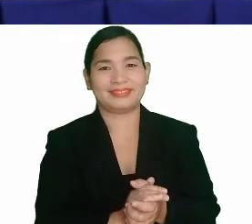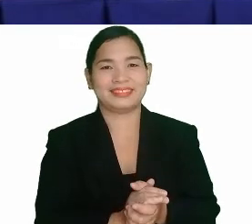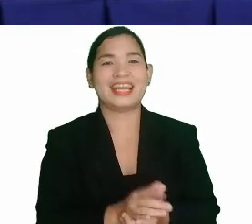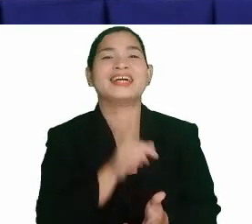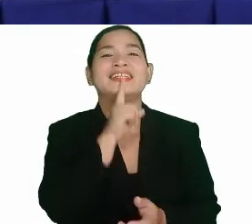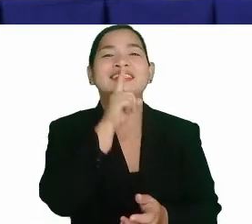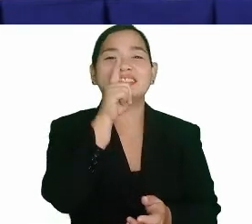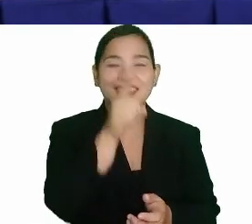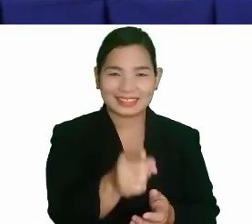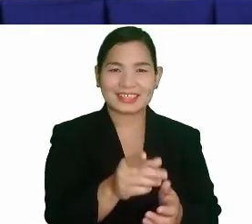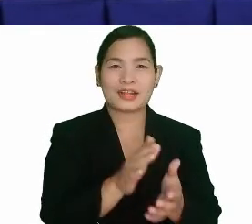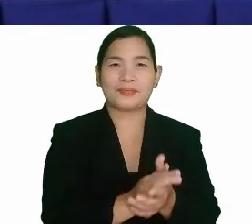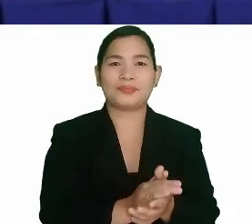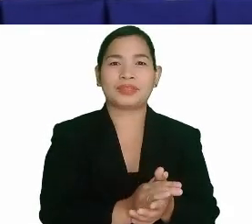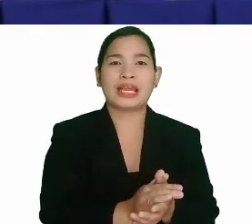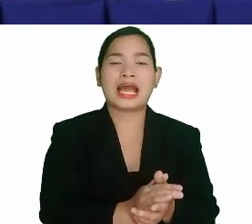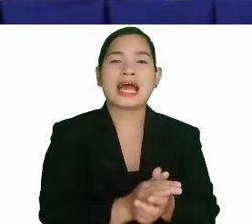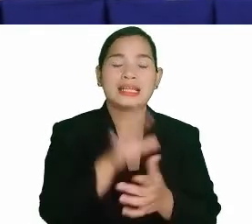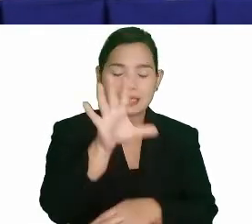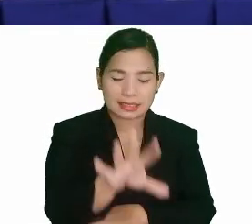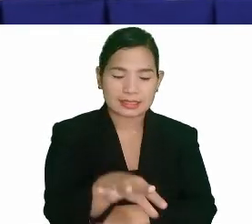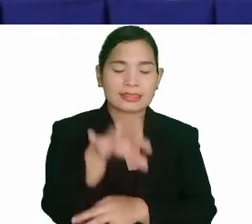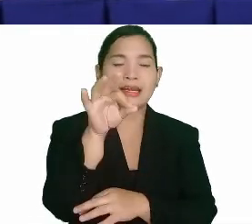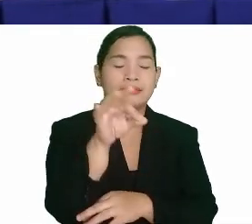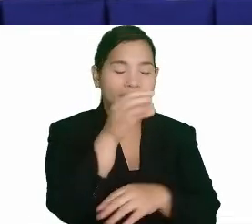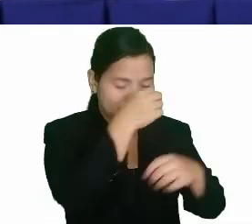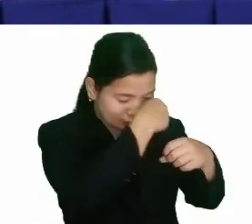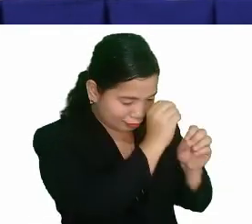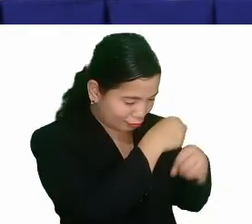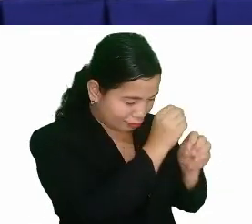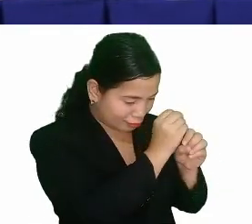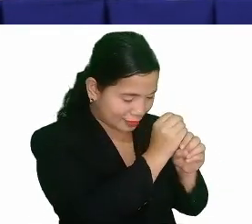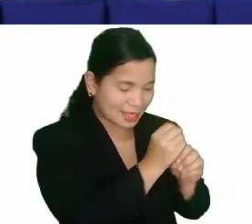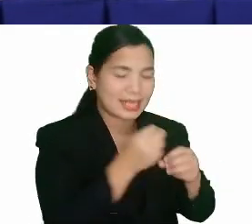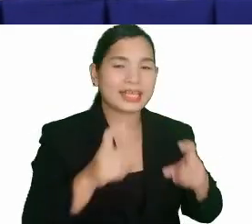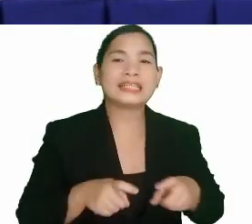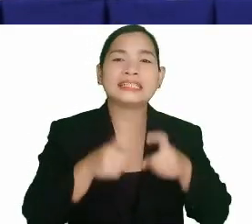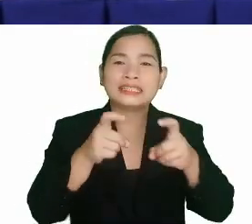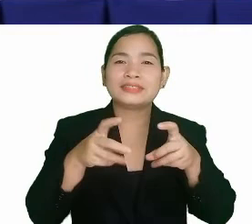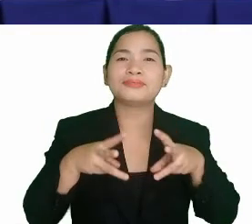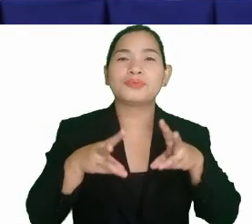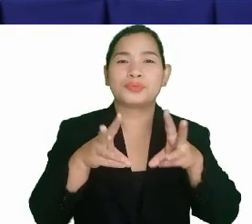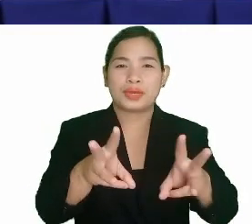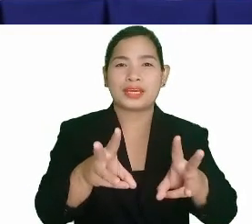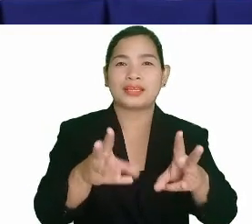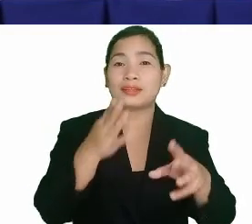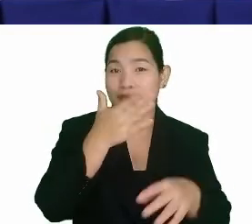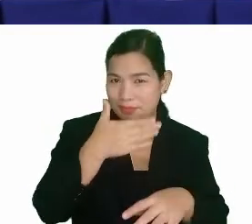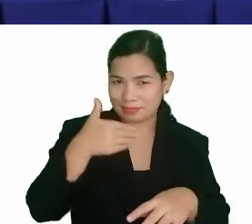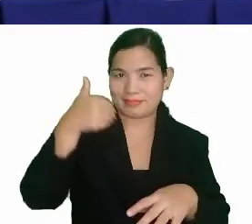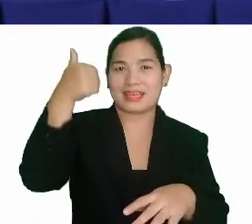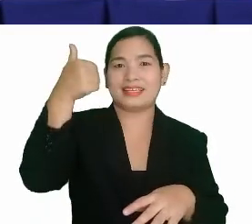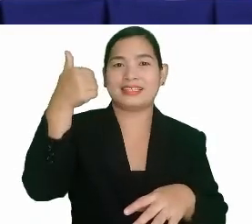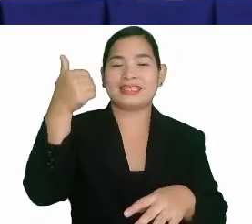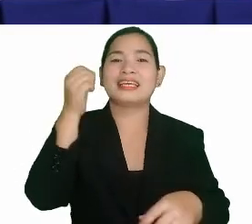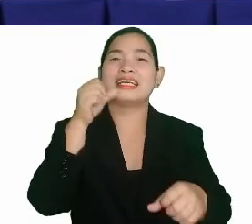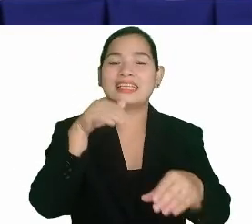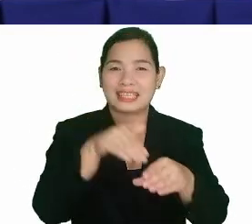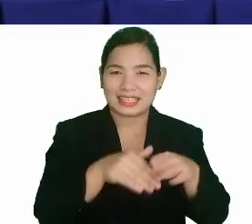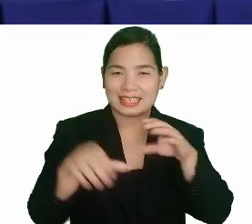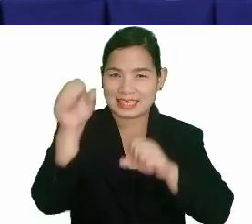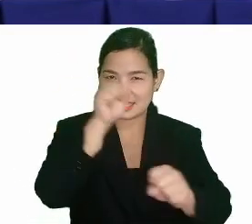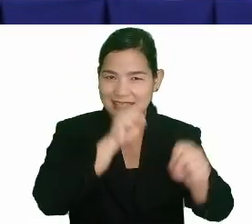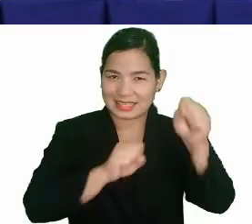Indeed, the discovery of microscope paved way to a whole new dimension in the realm of